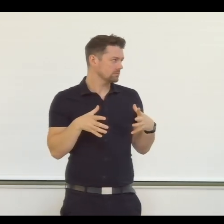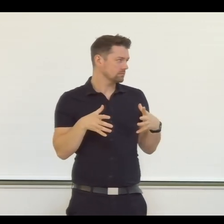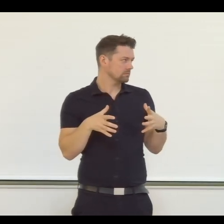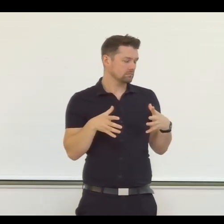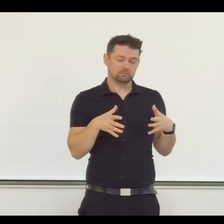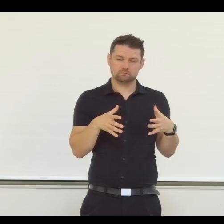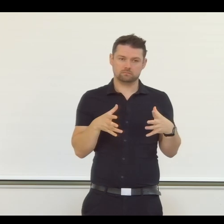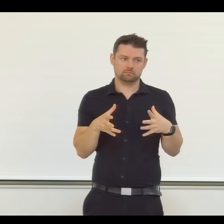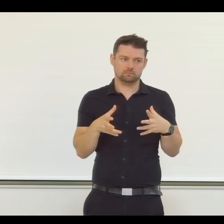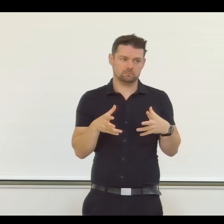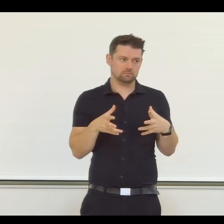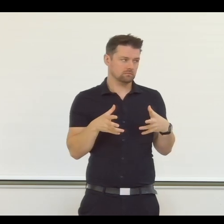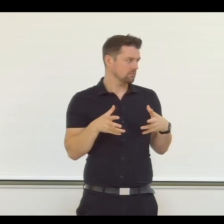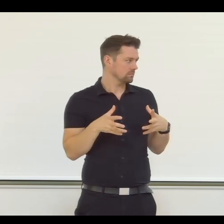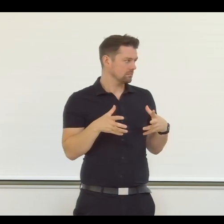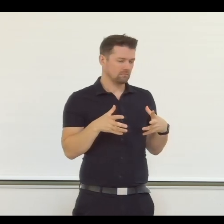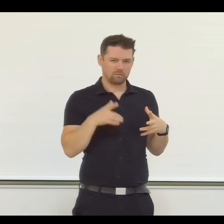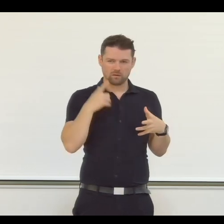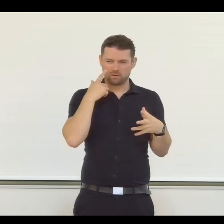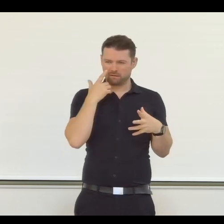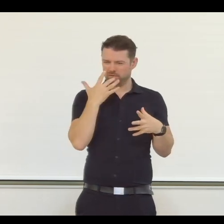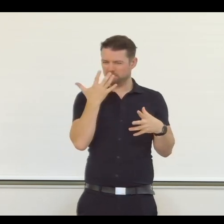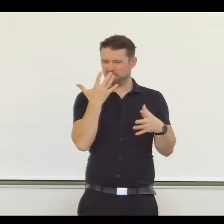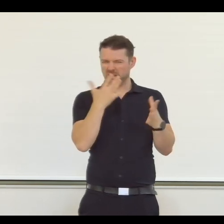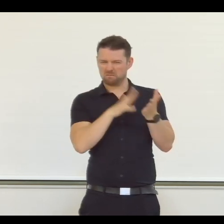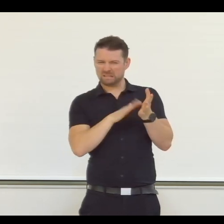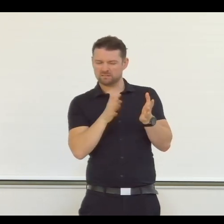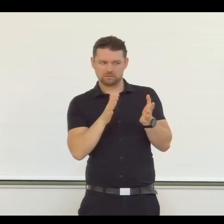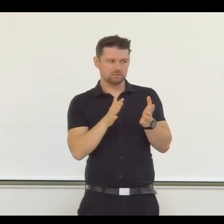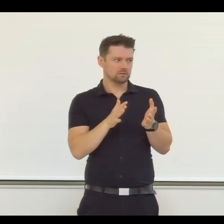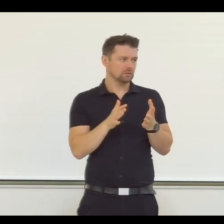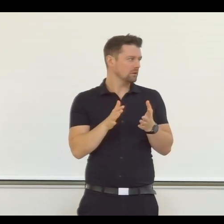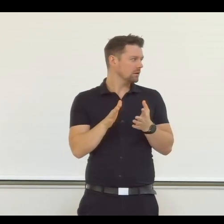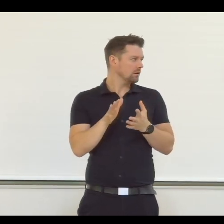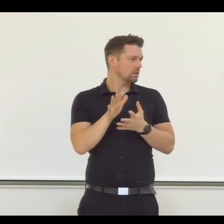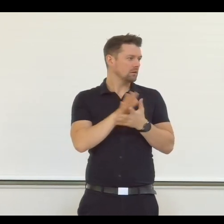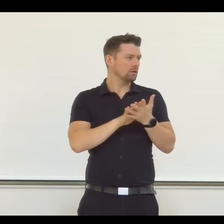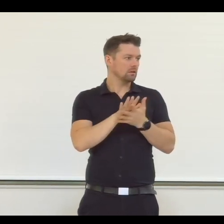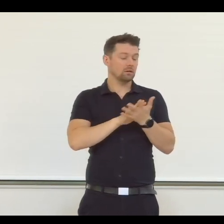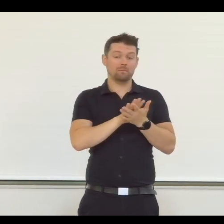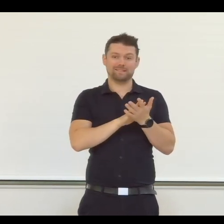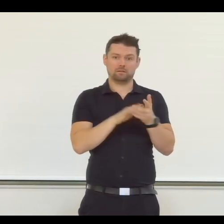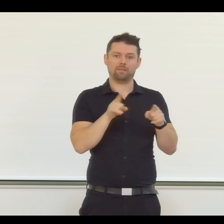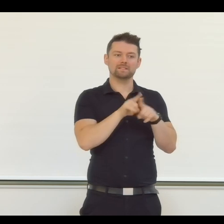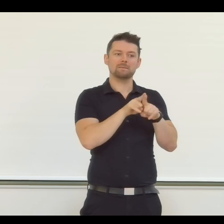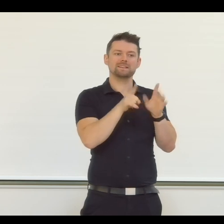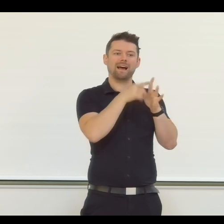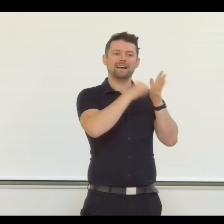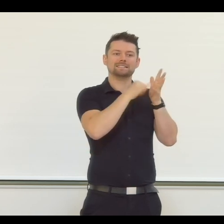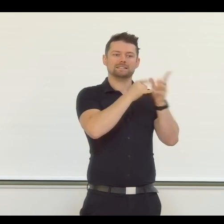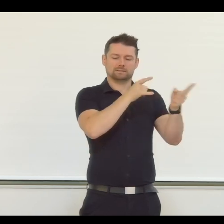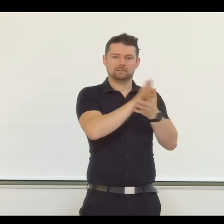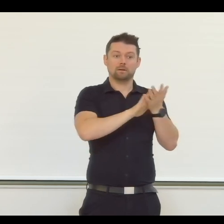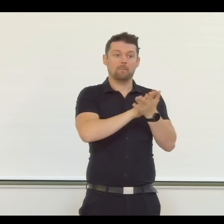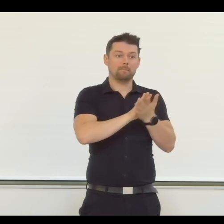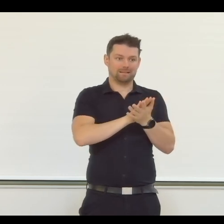so on the outside, it's, I think, 5 meters and a little bit. So the size is what we already have on the ISS. So it's something that has already been transported,